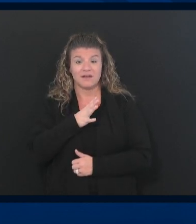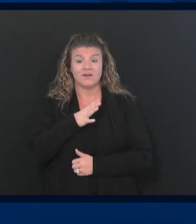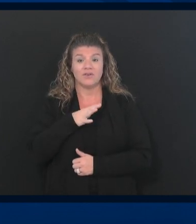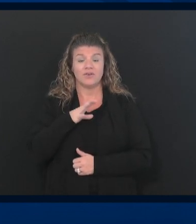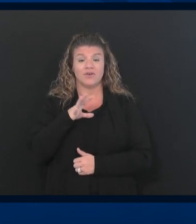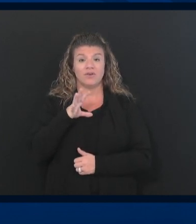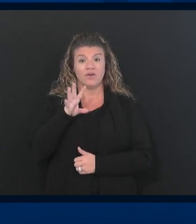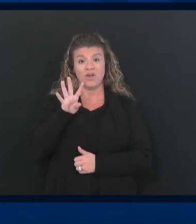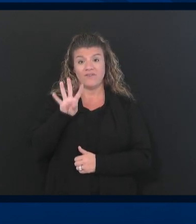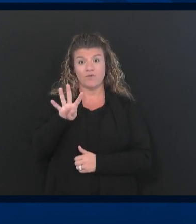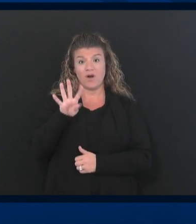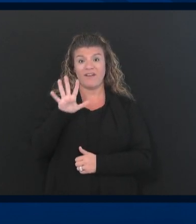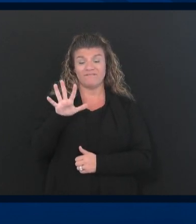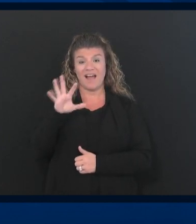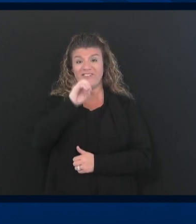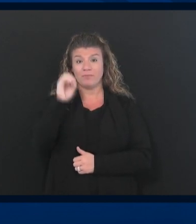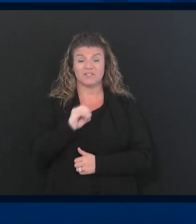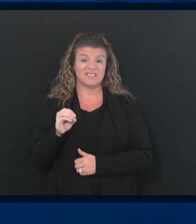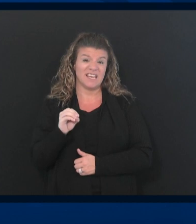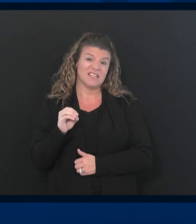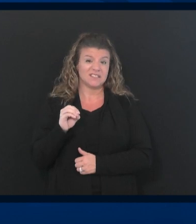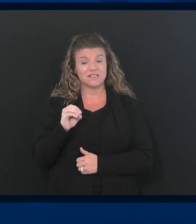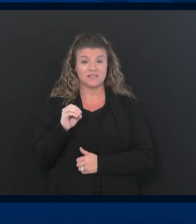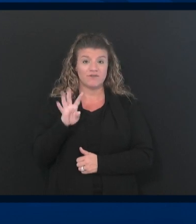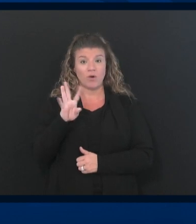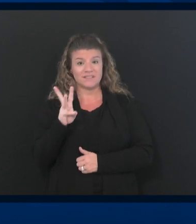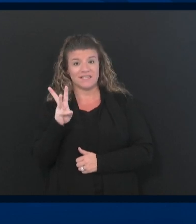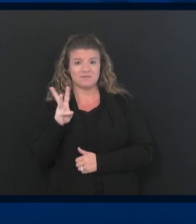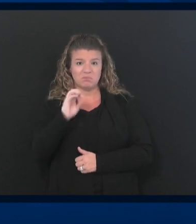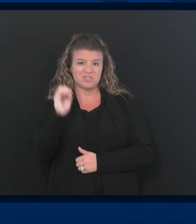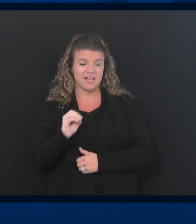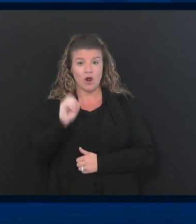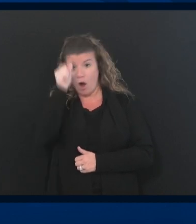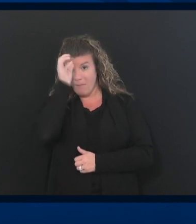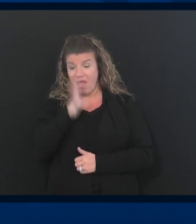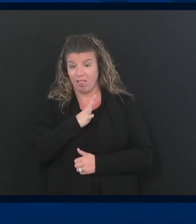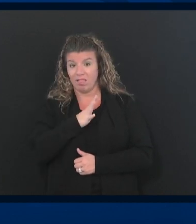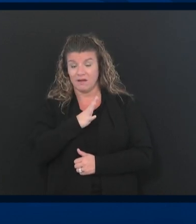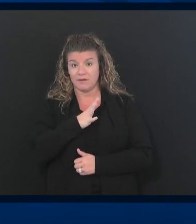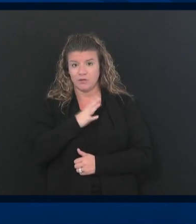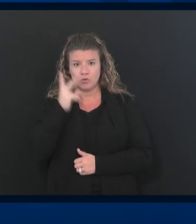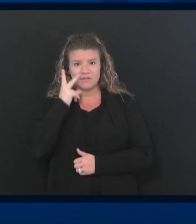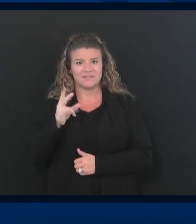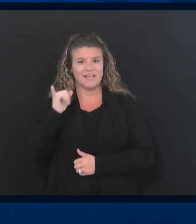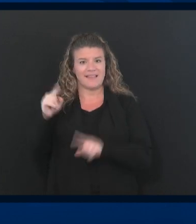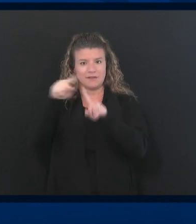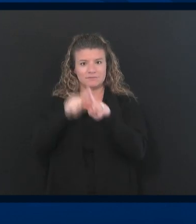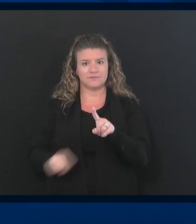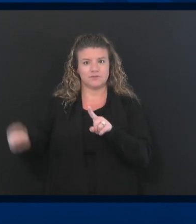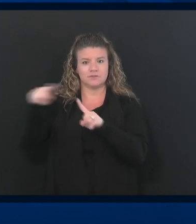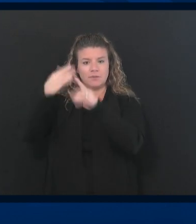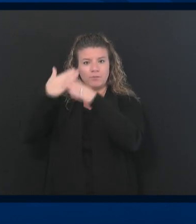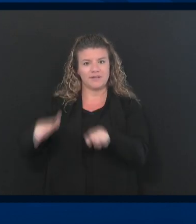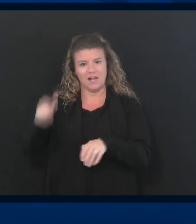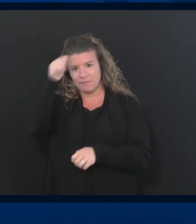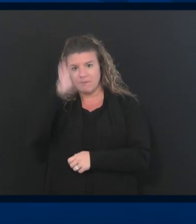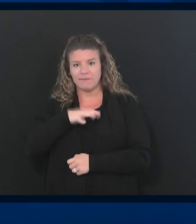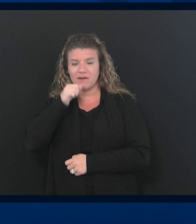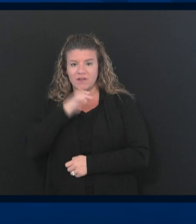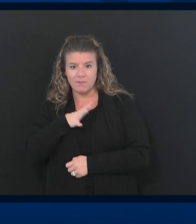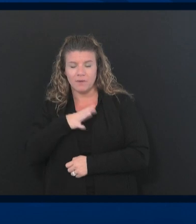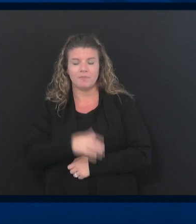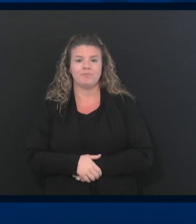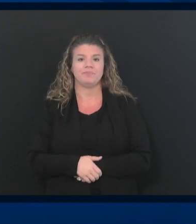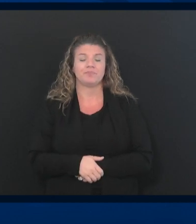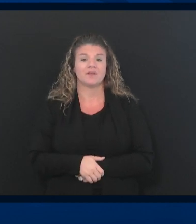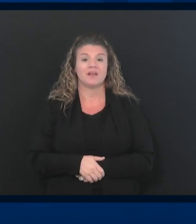45% or so, 46% are male with that. And so that's the breakdown by gender. So this